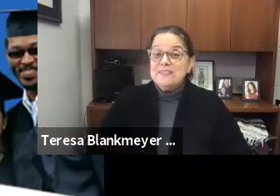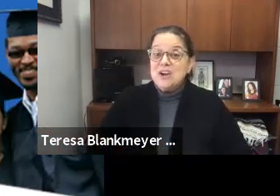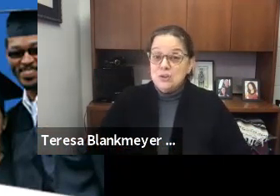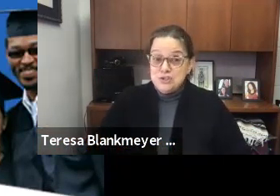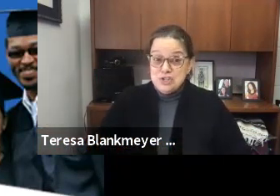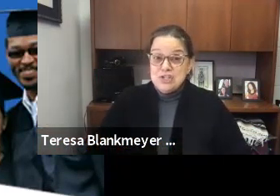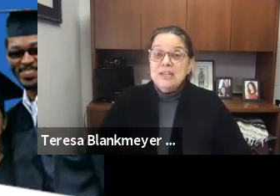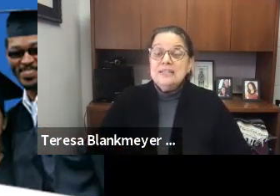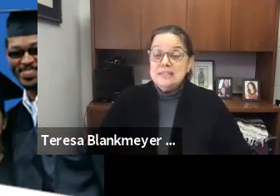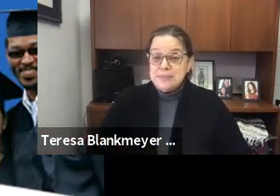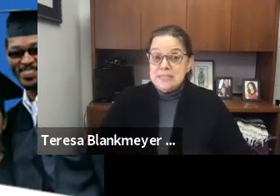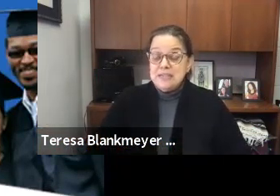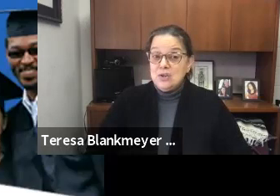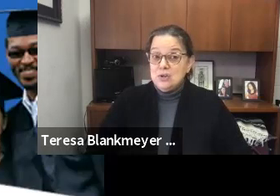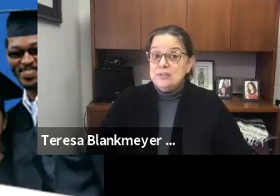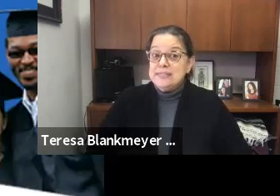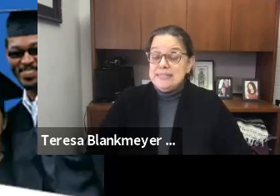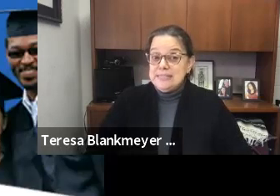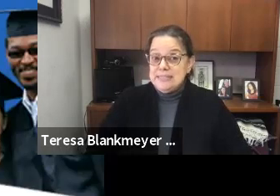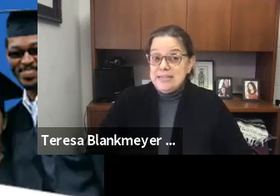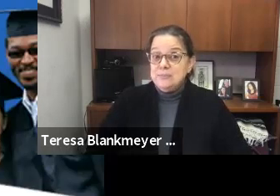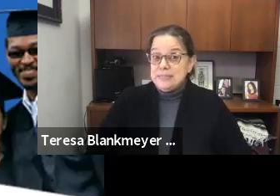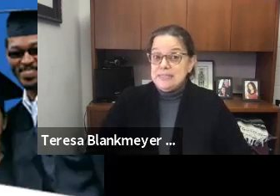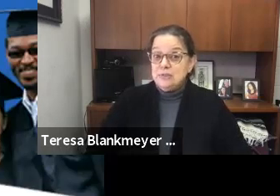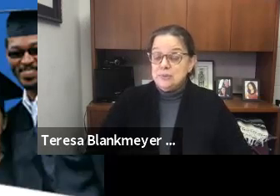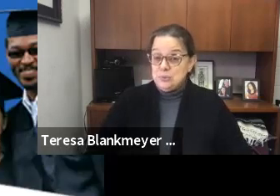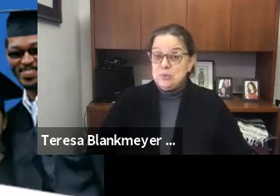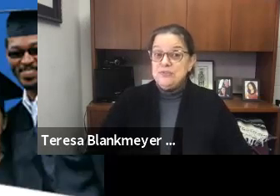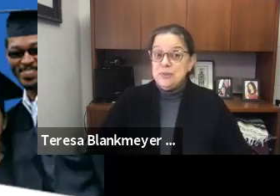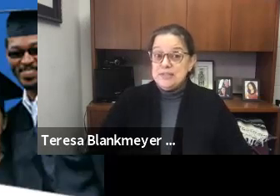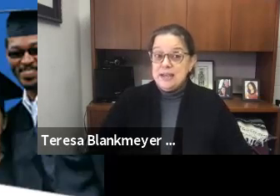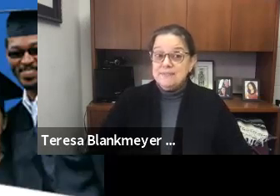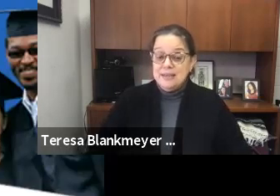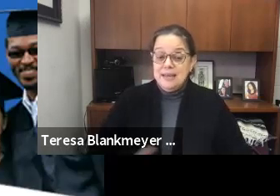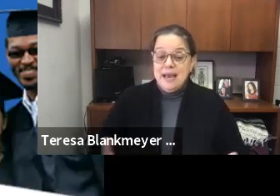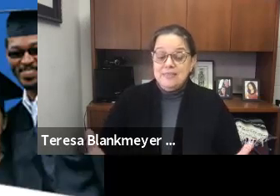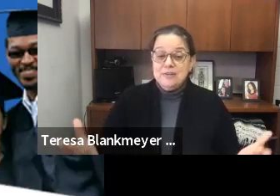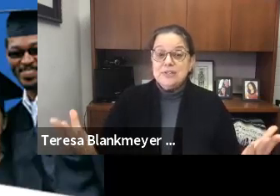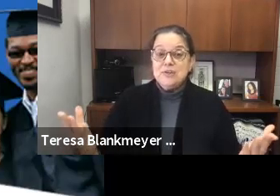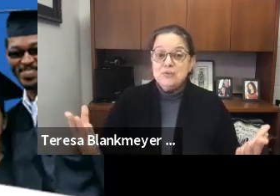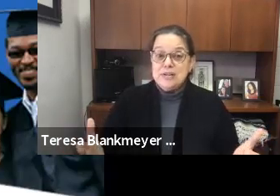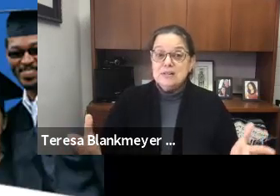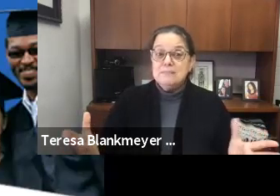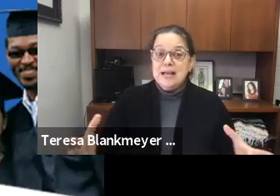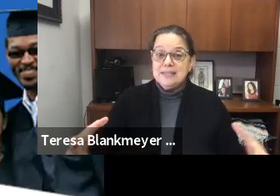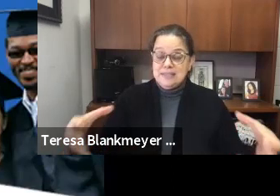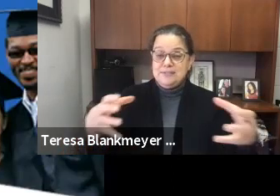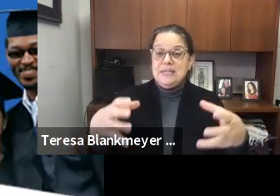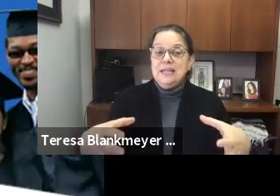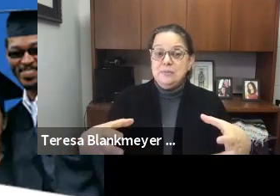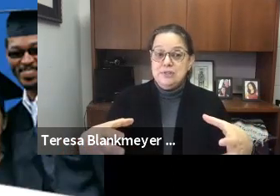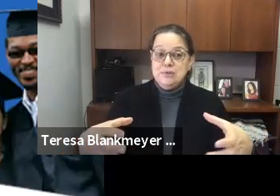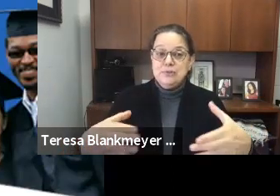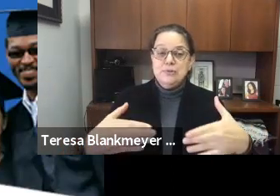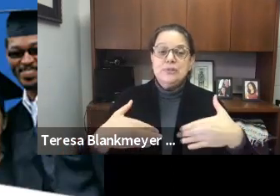of deaf culture typically occurs in state residential schools for the deaf. And there's a critical mass of